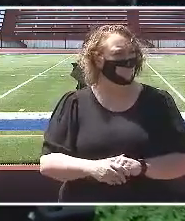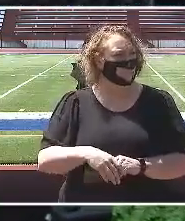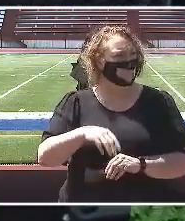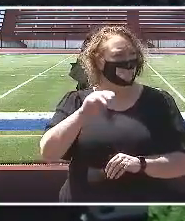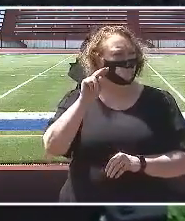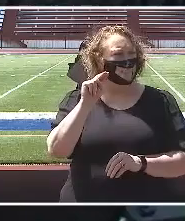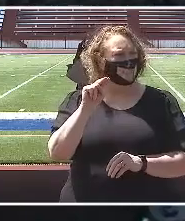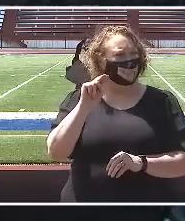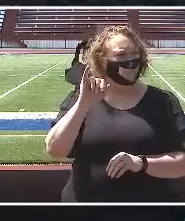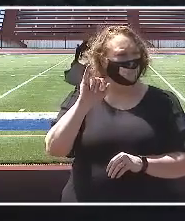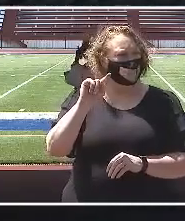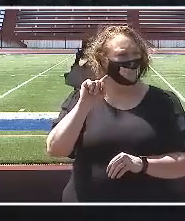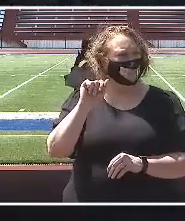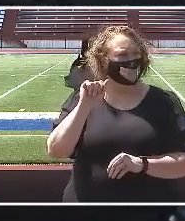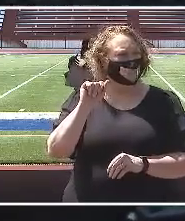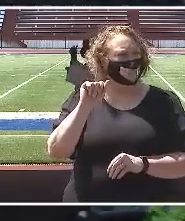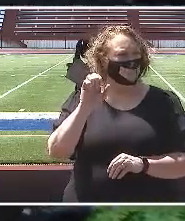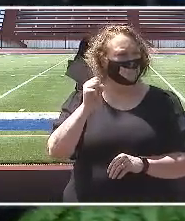Natasha Anton.